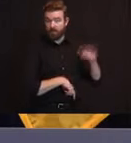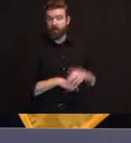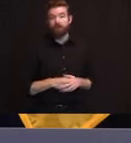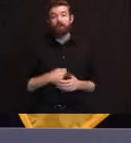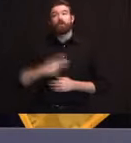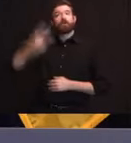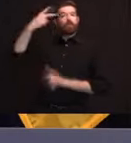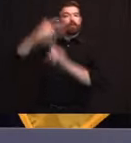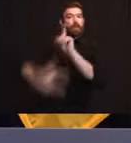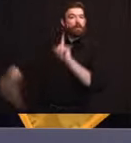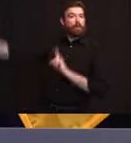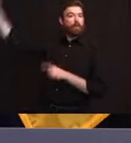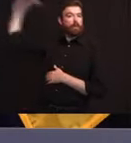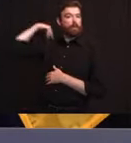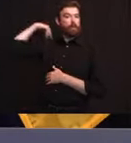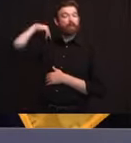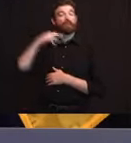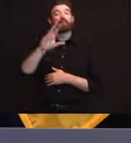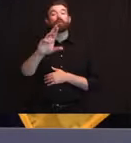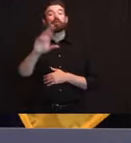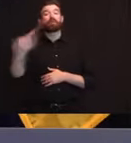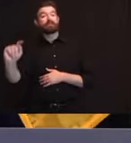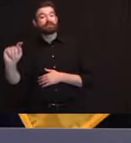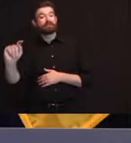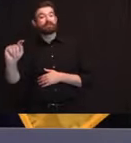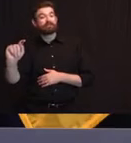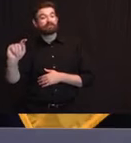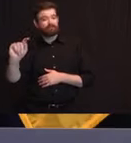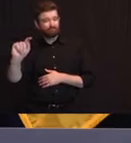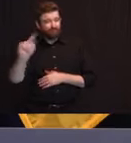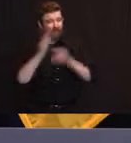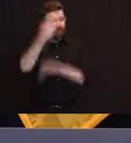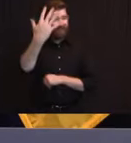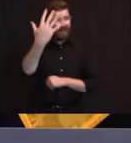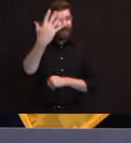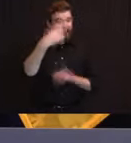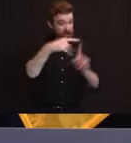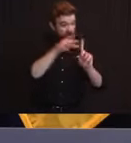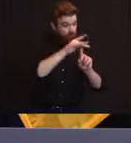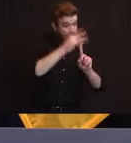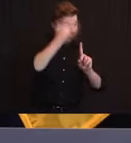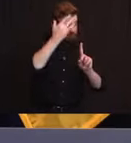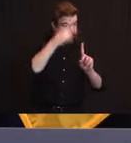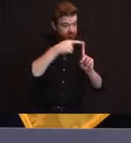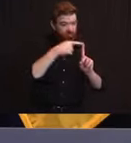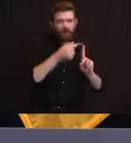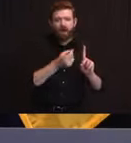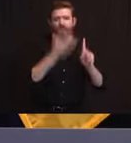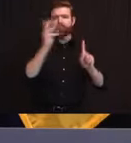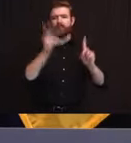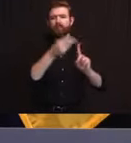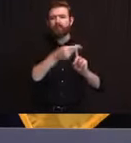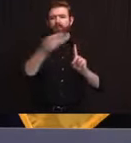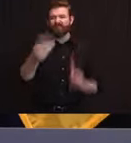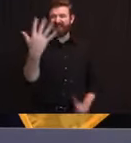of transmission, that was over 5, it wouldn't have, social distancing, no amount